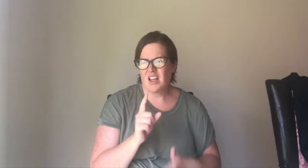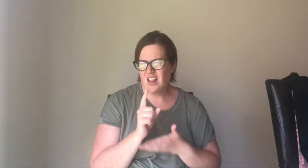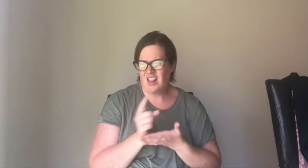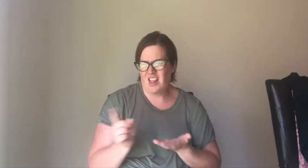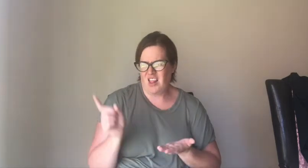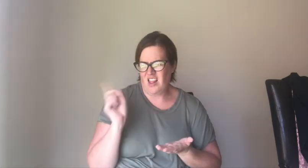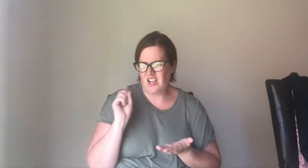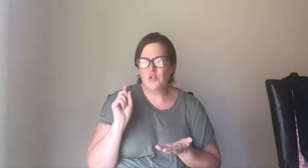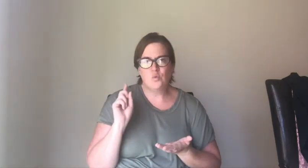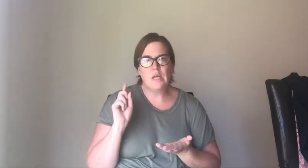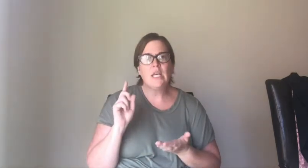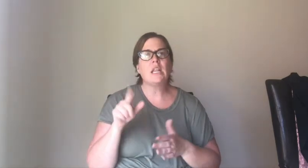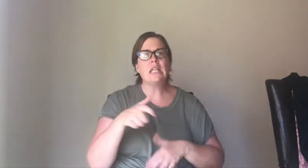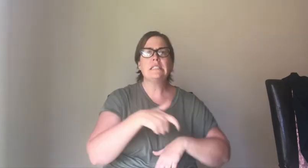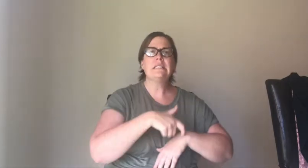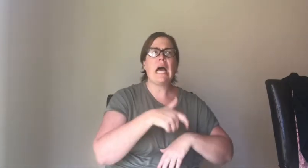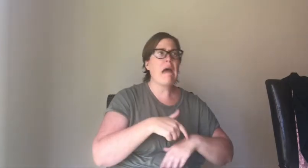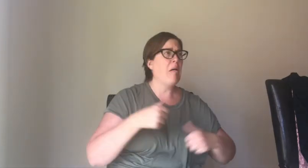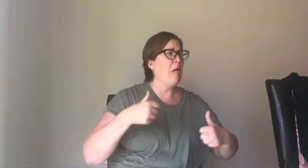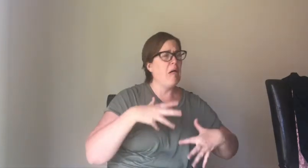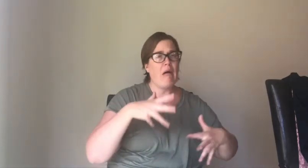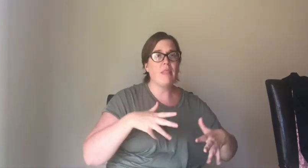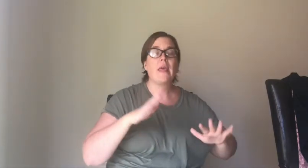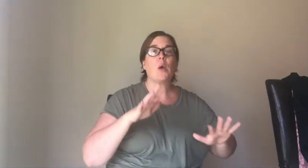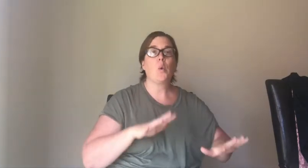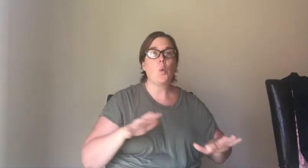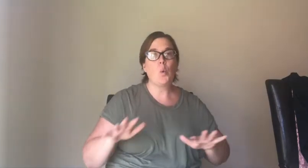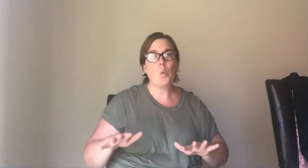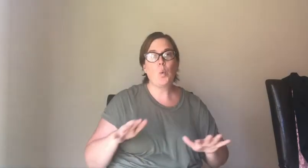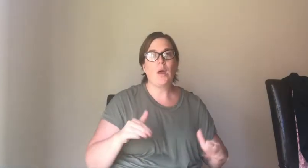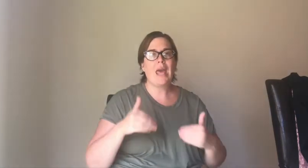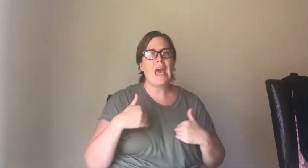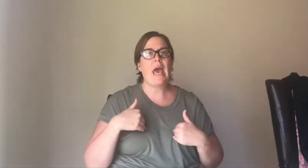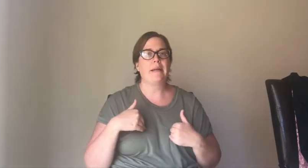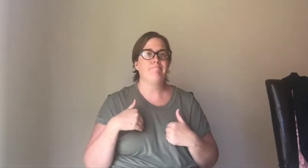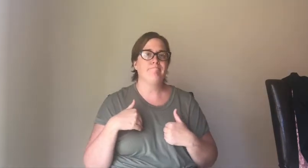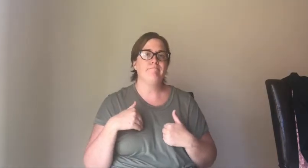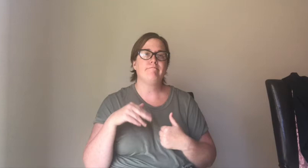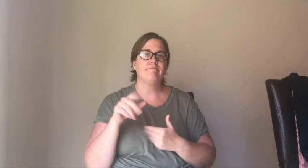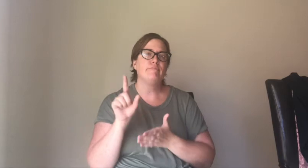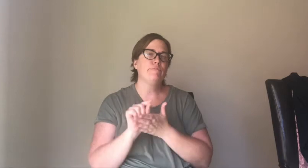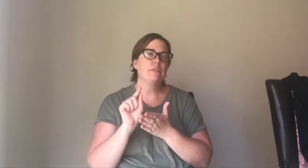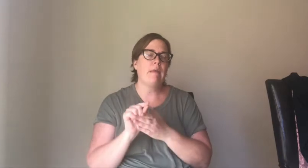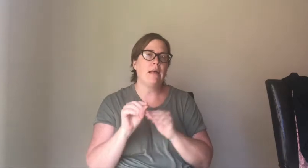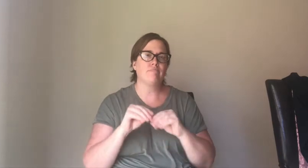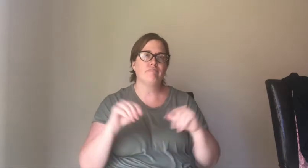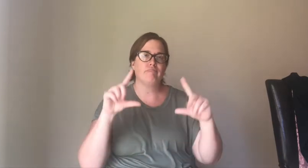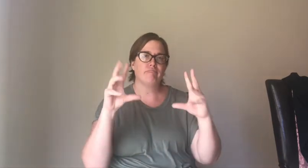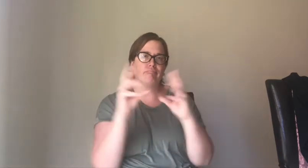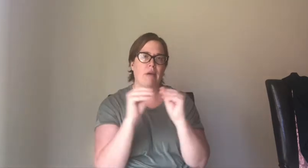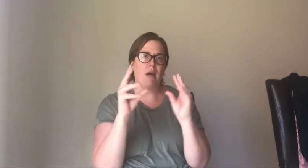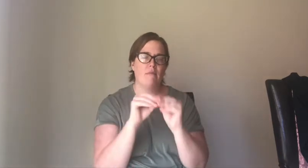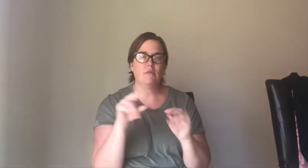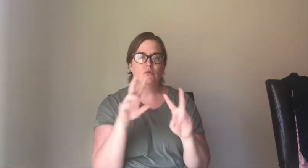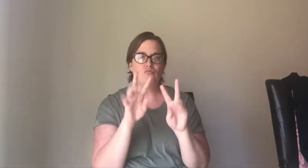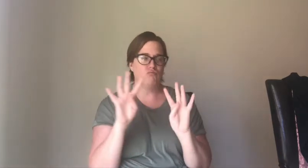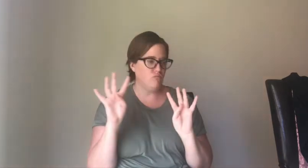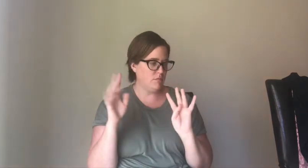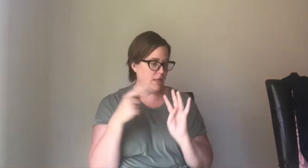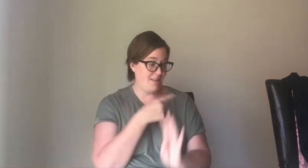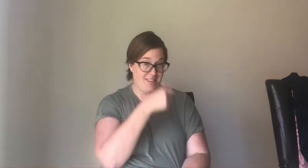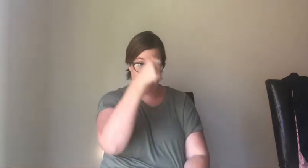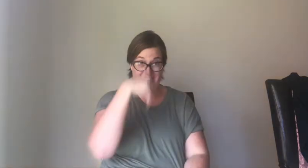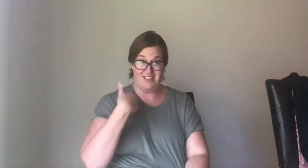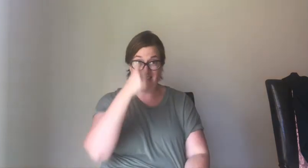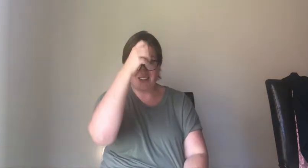to work, and they were going to run out of time. In fact, a Thai Navy SEAL gave his life. He died in the rescue effort trying